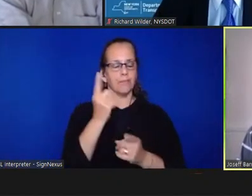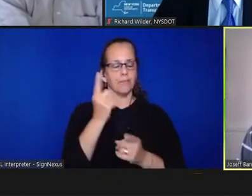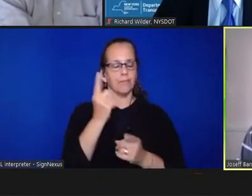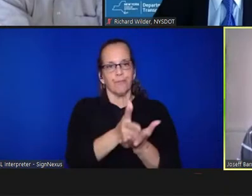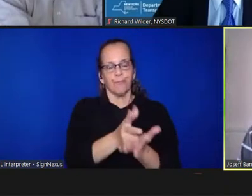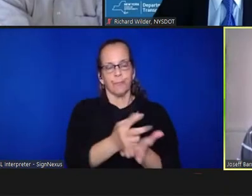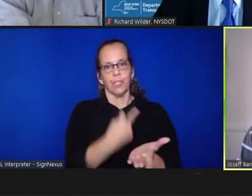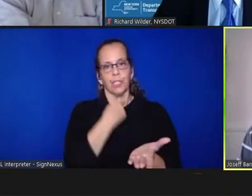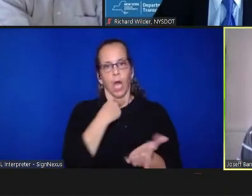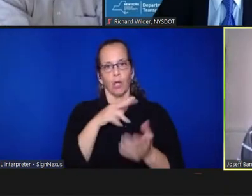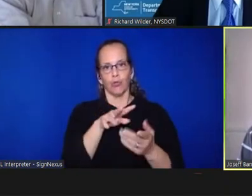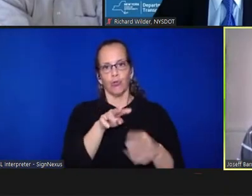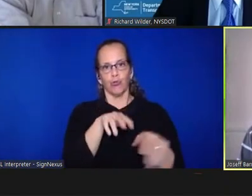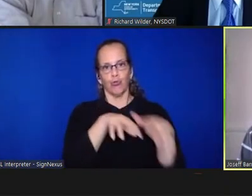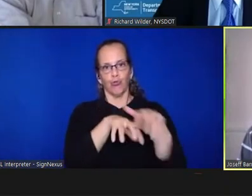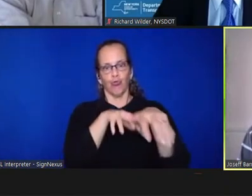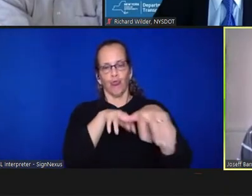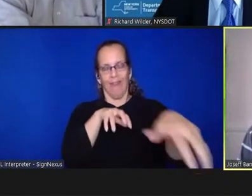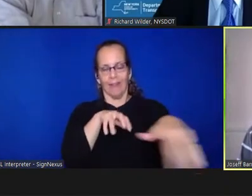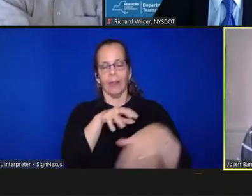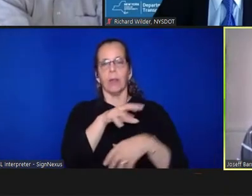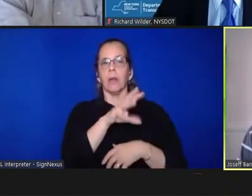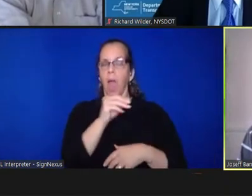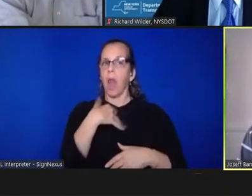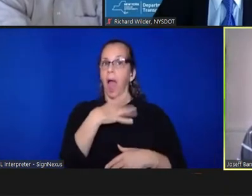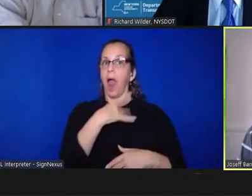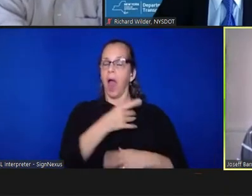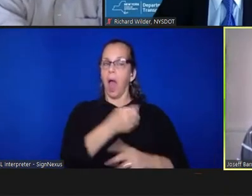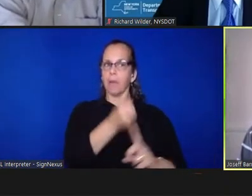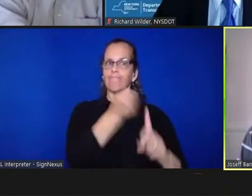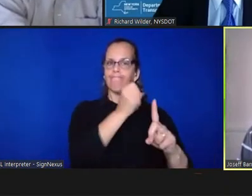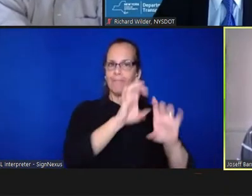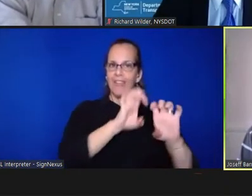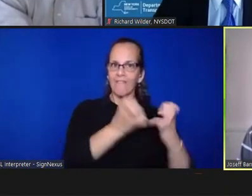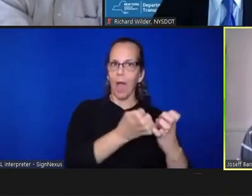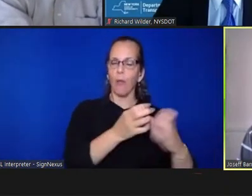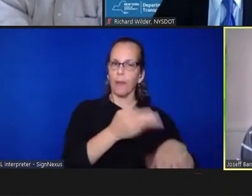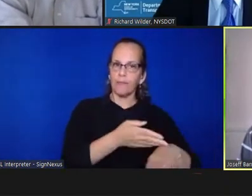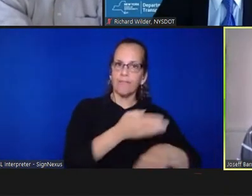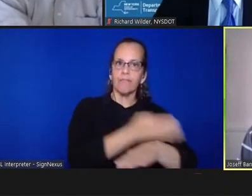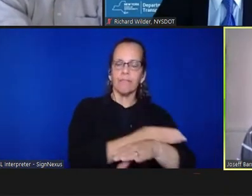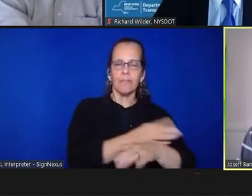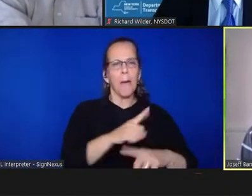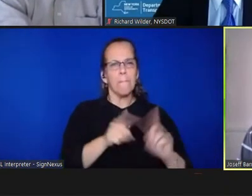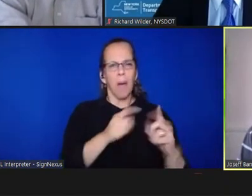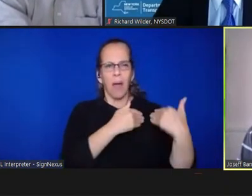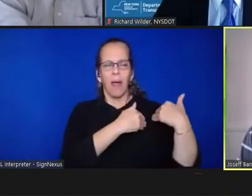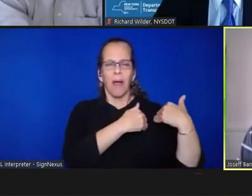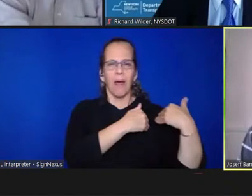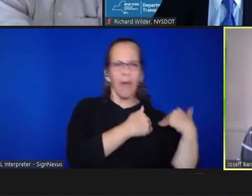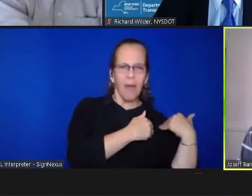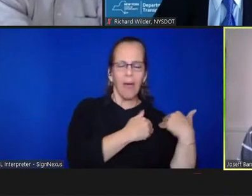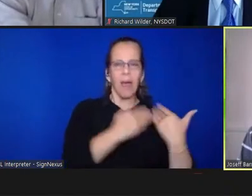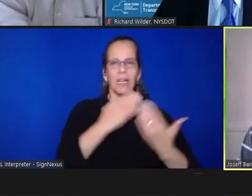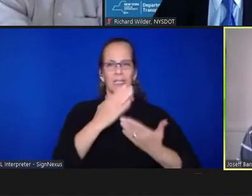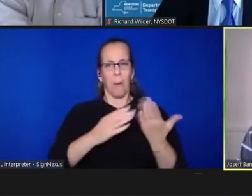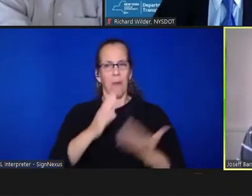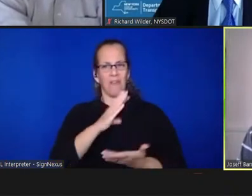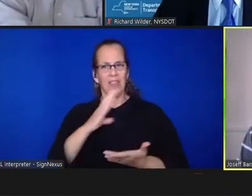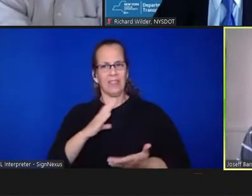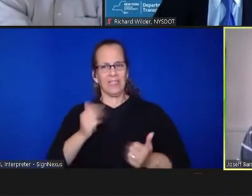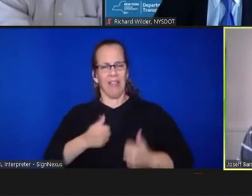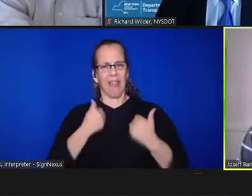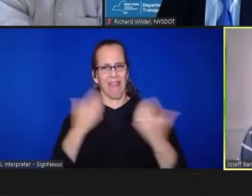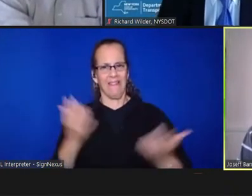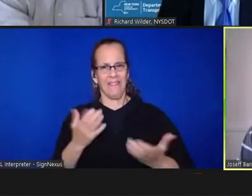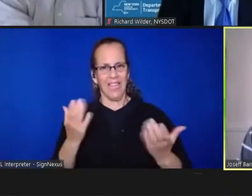potential positive environmental implications but I do not feel that it should be the burden of the citizens that already have some of the highest tax burdens in the country to